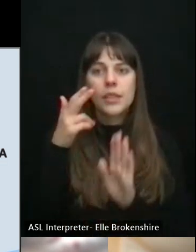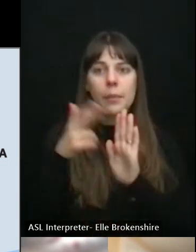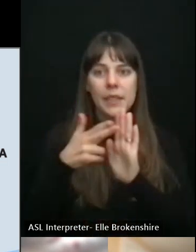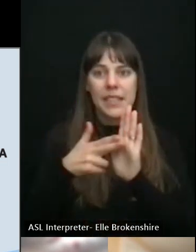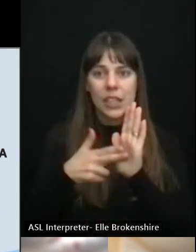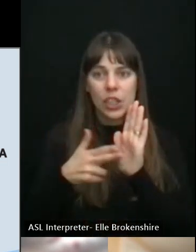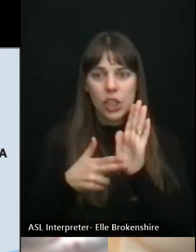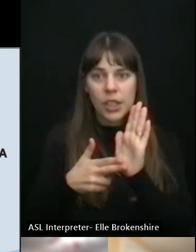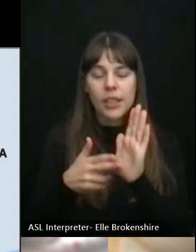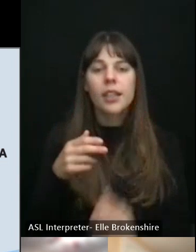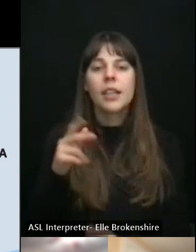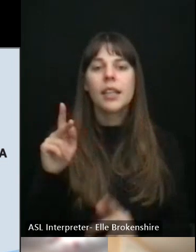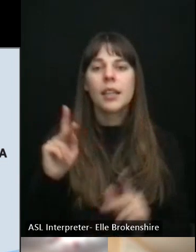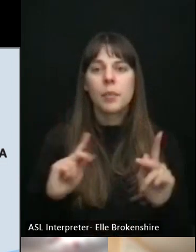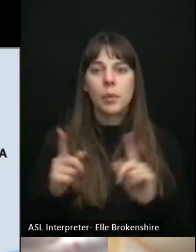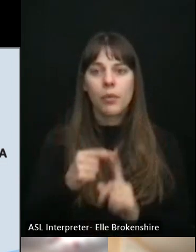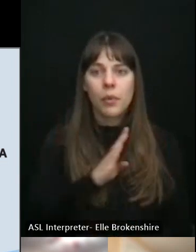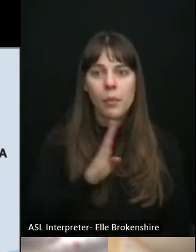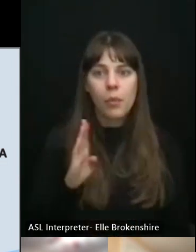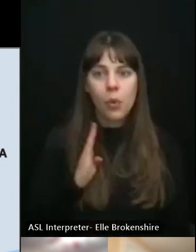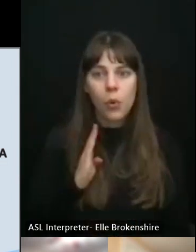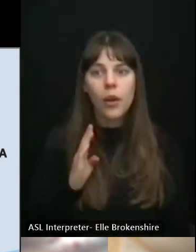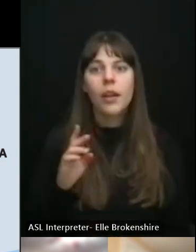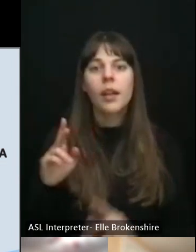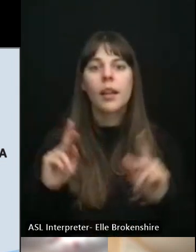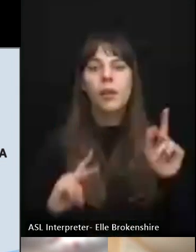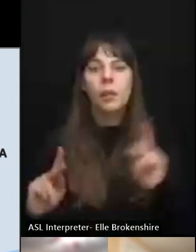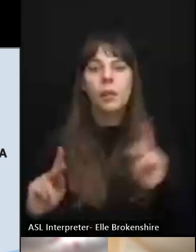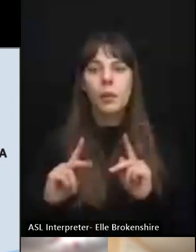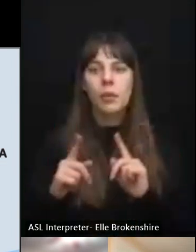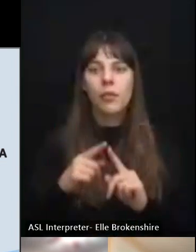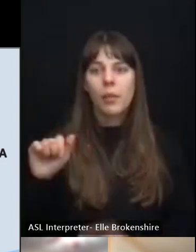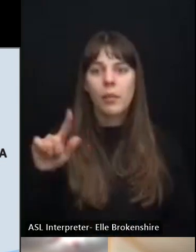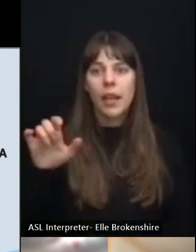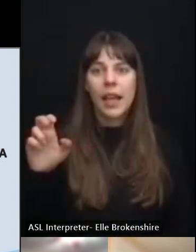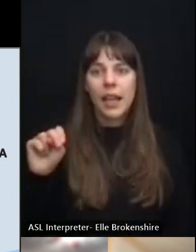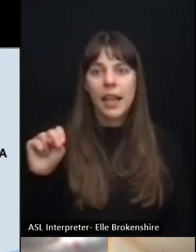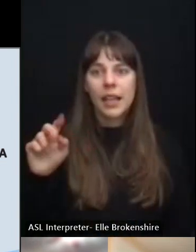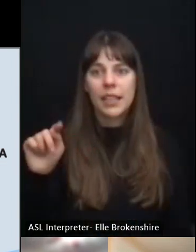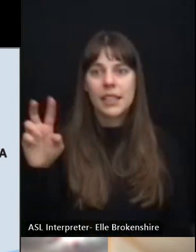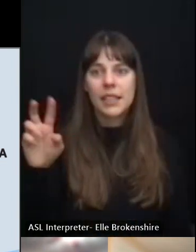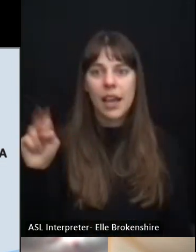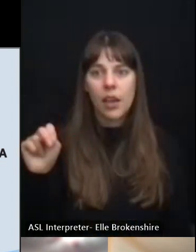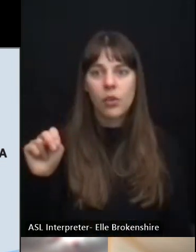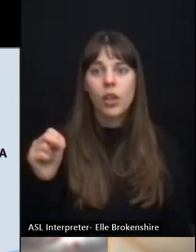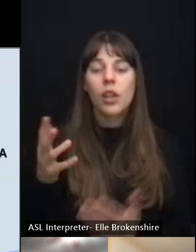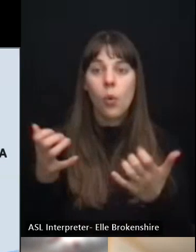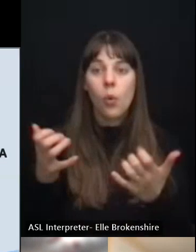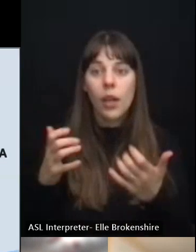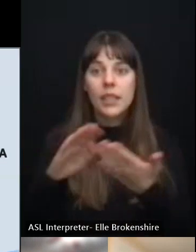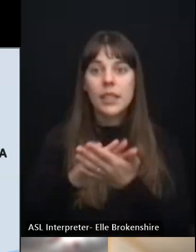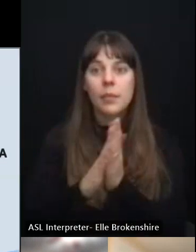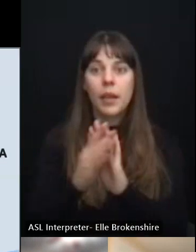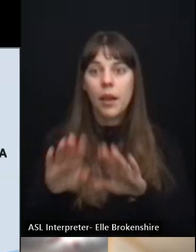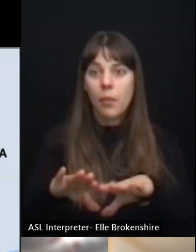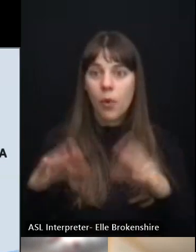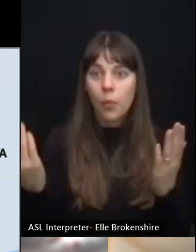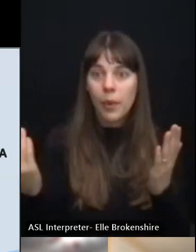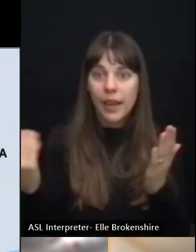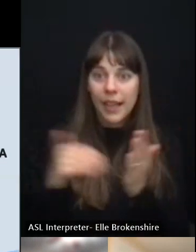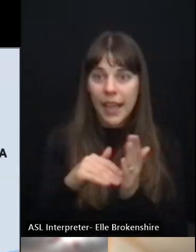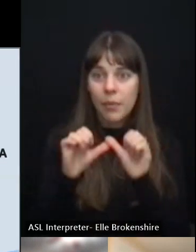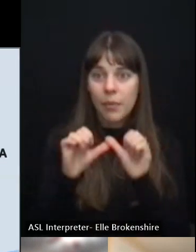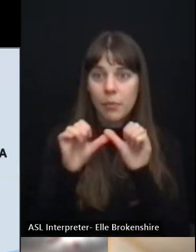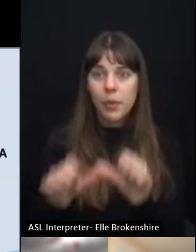people from the board in Allentown that want it to be reopened permanently. Completely understand that this project